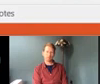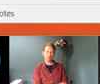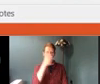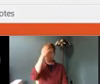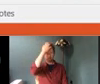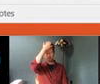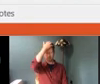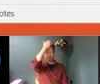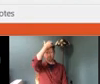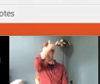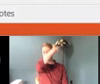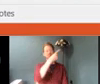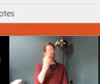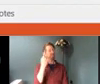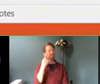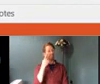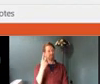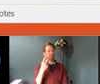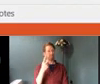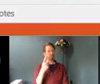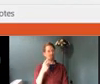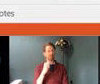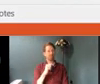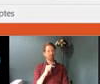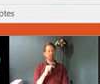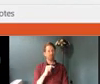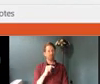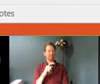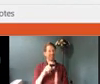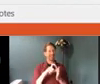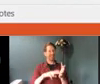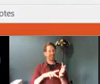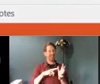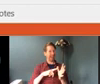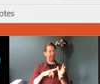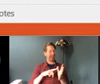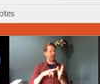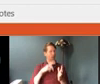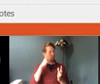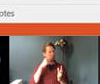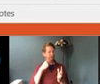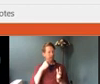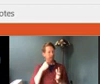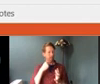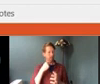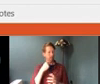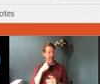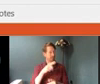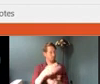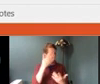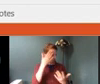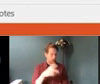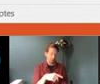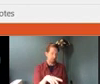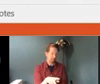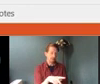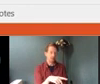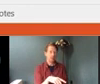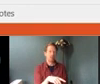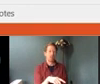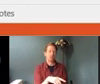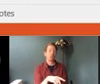So let's see what are the DNA profiles, because it sounds a bit cryptic if we are not familiar with it. So as we said, the